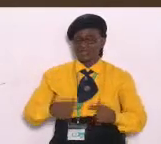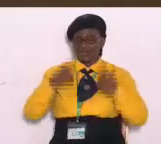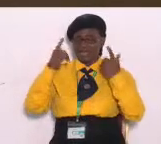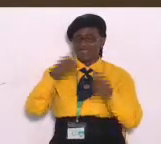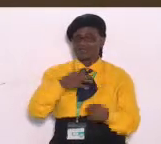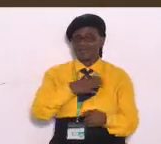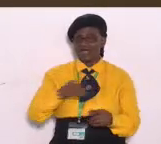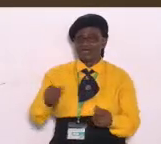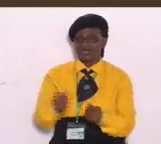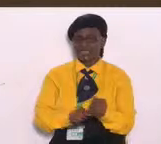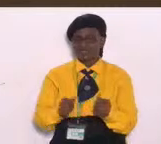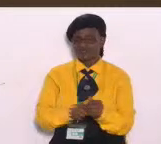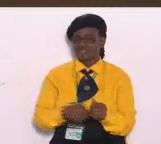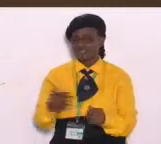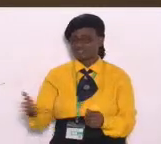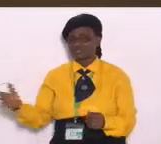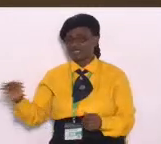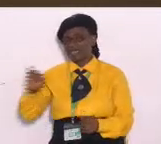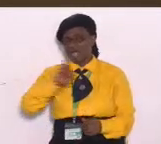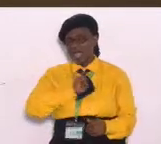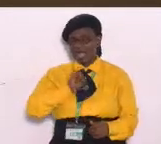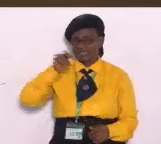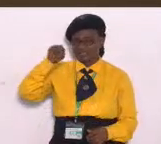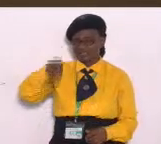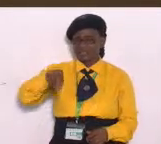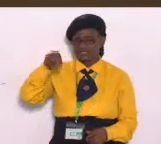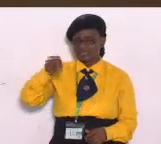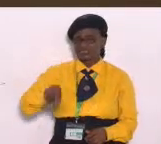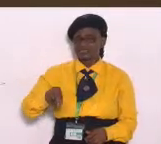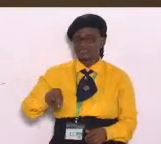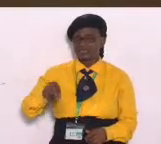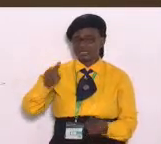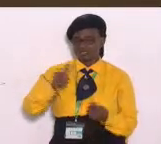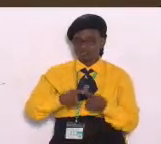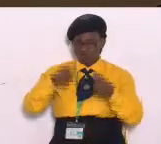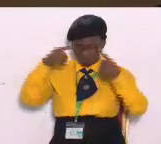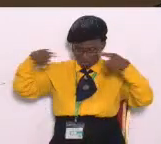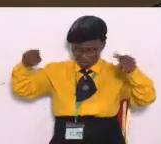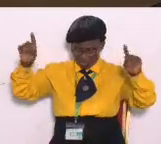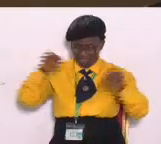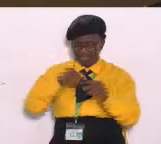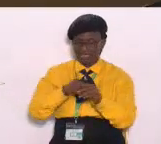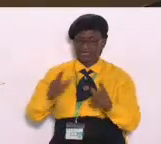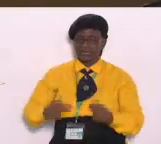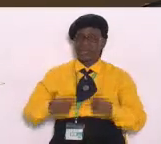and everything I need to succeed in life,